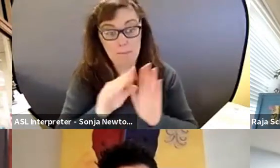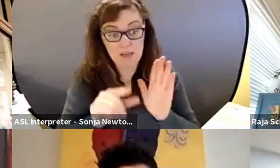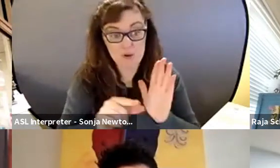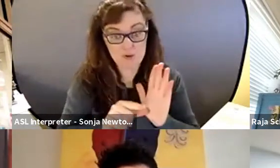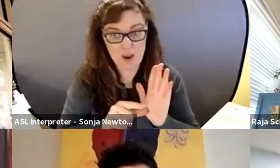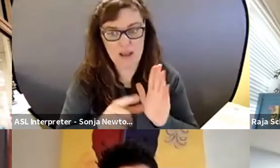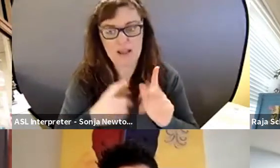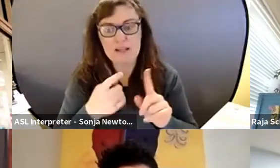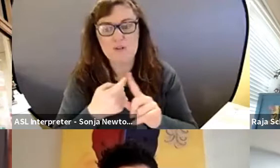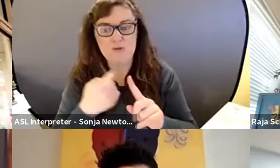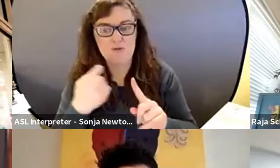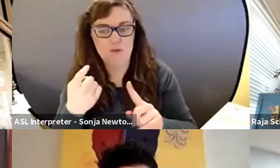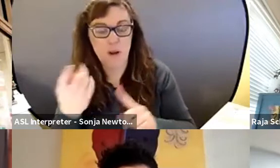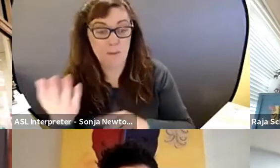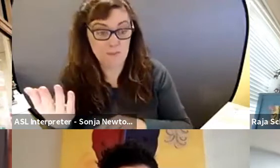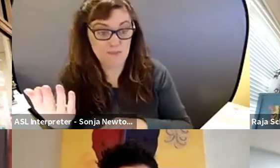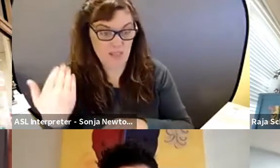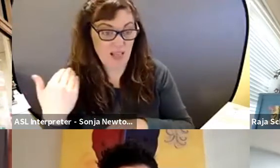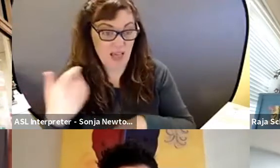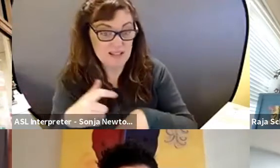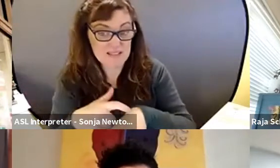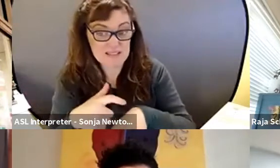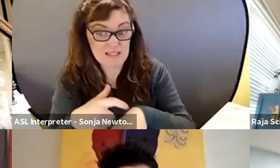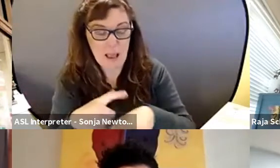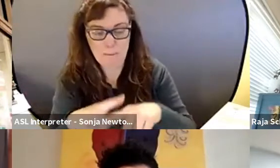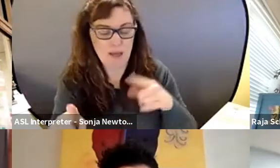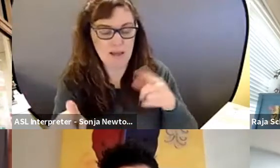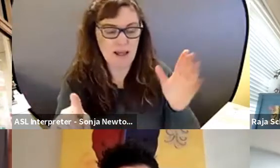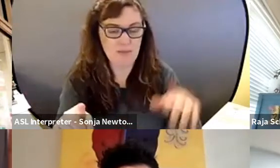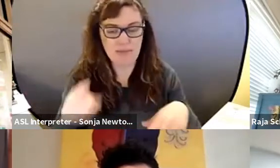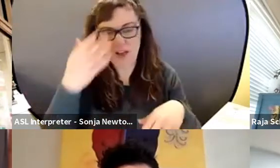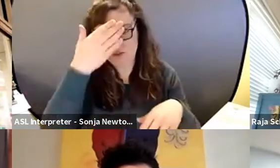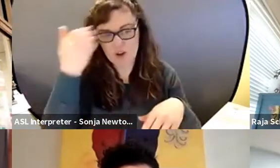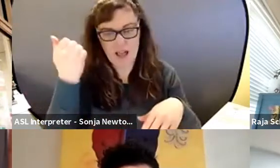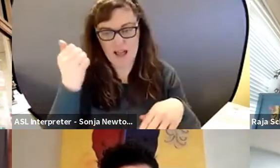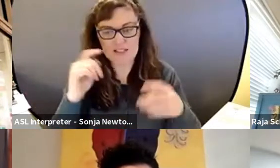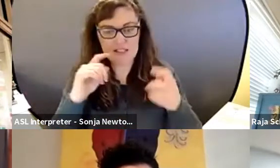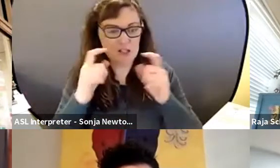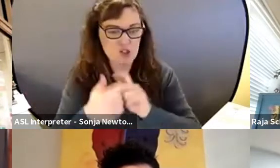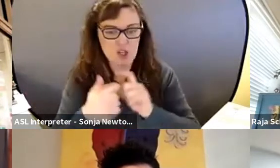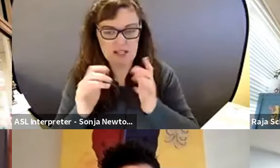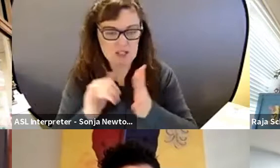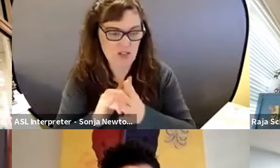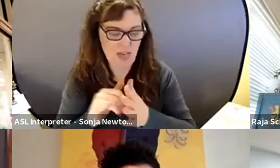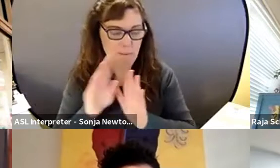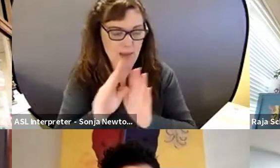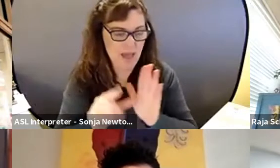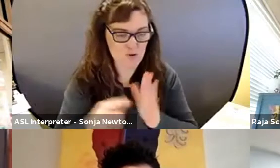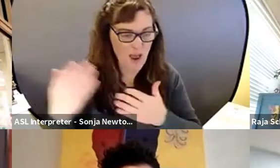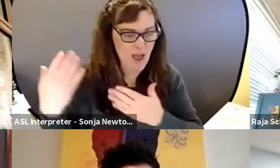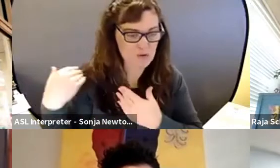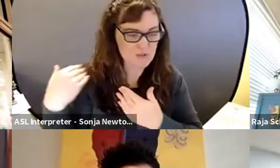that I had the last time I was there. I just forgot to change it, but it's very, very exciting to be there.